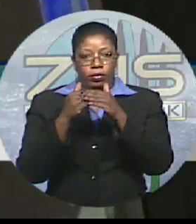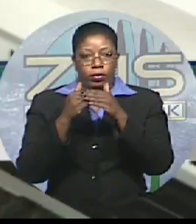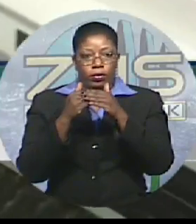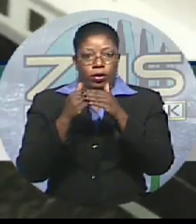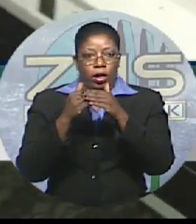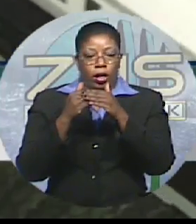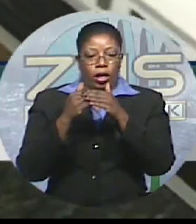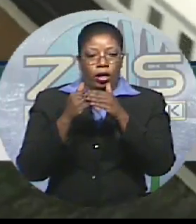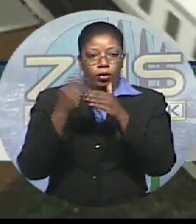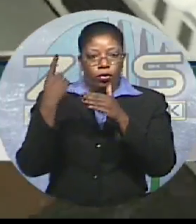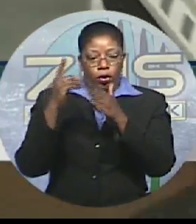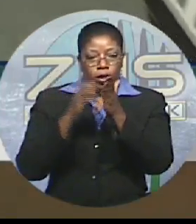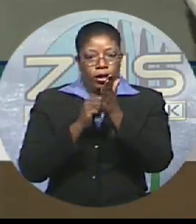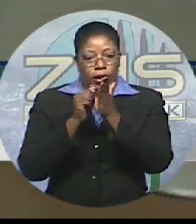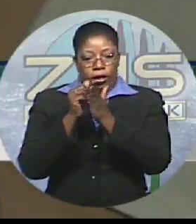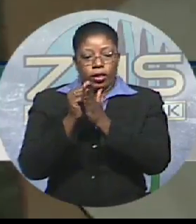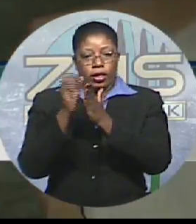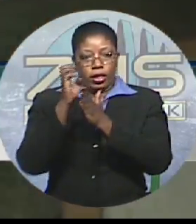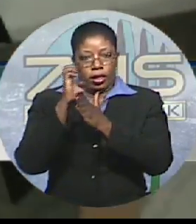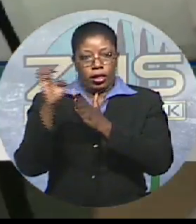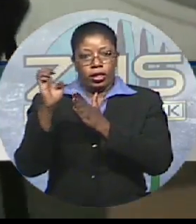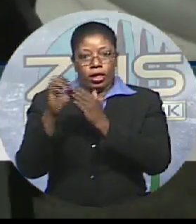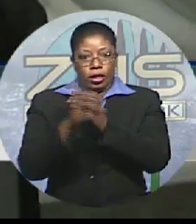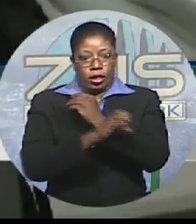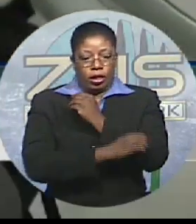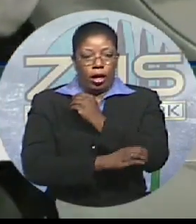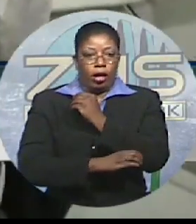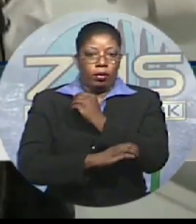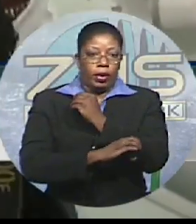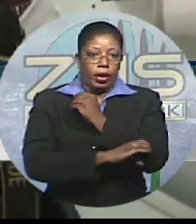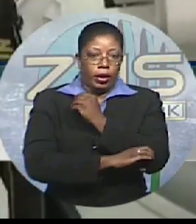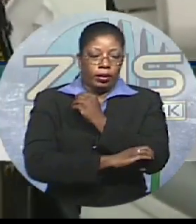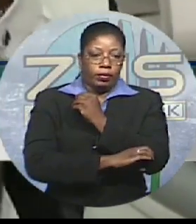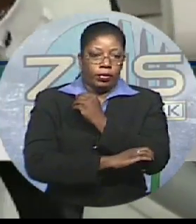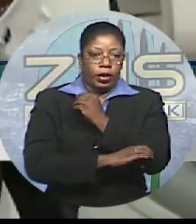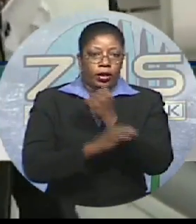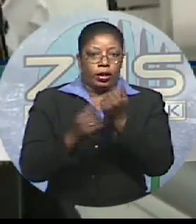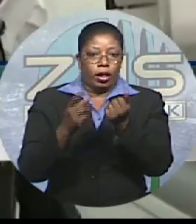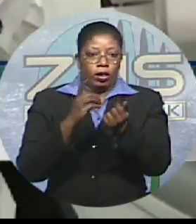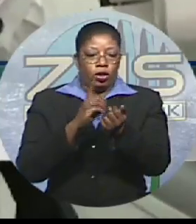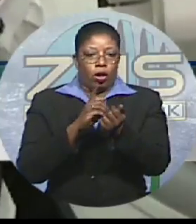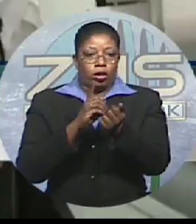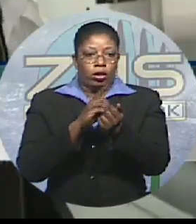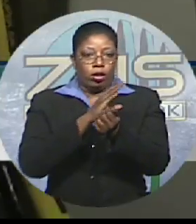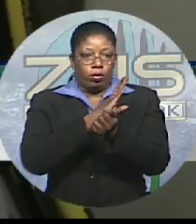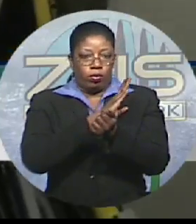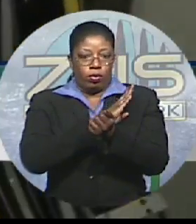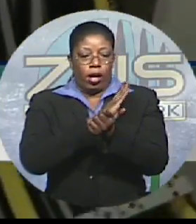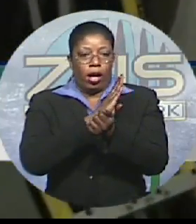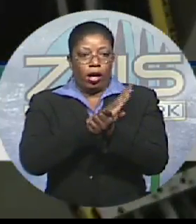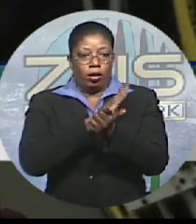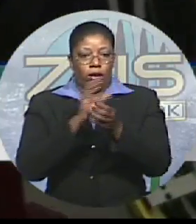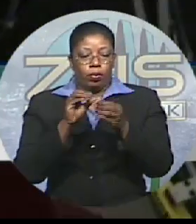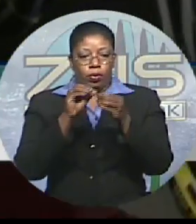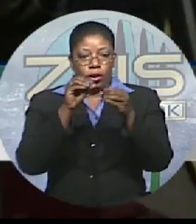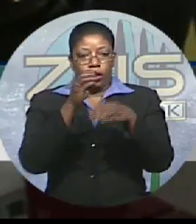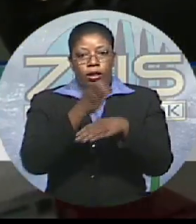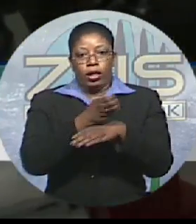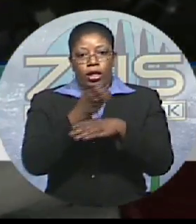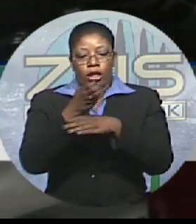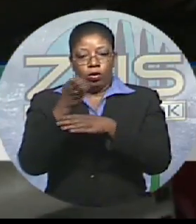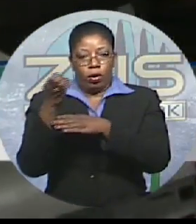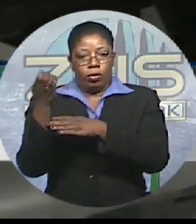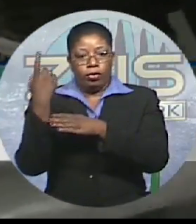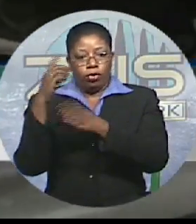Cancer Center Eastern Caribbean. The facility, the brainchild of Bahamian Dr. Conville Brown, has already installed state-of-the-art cancer